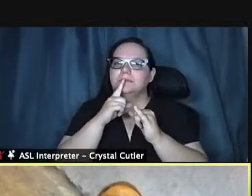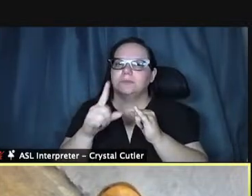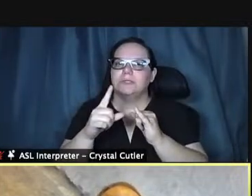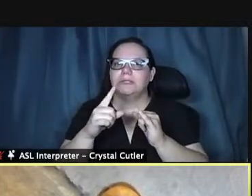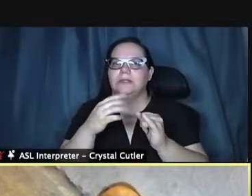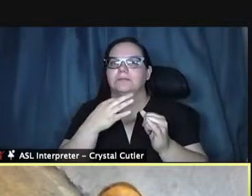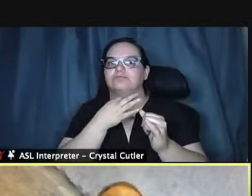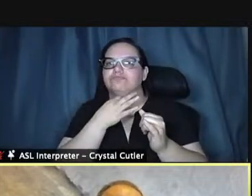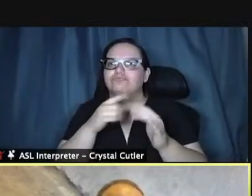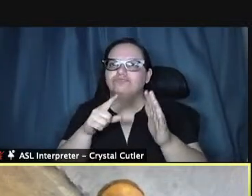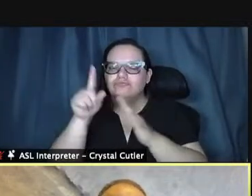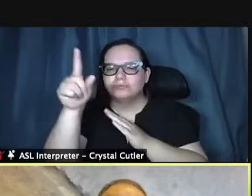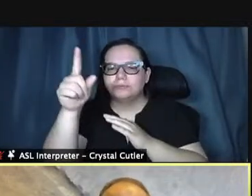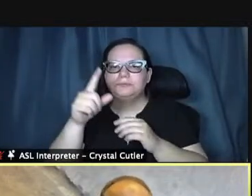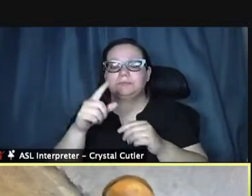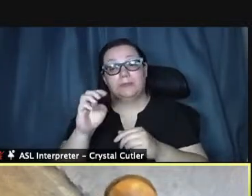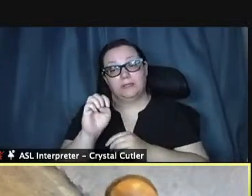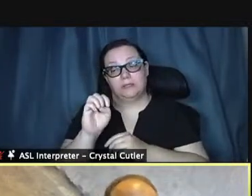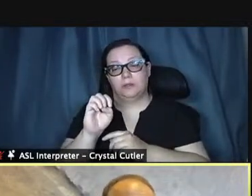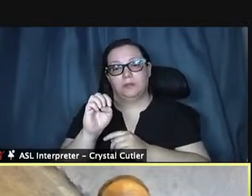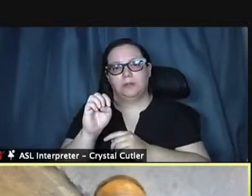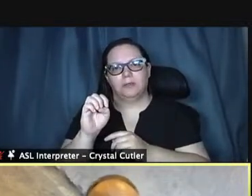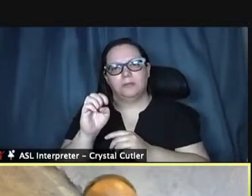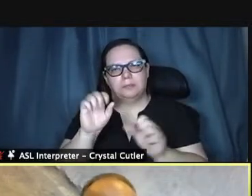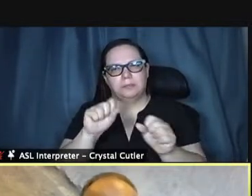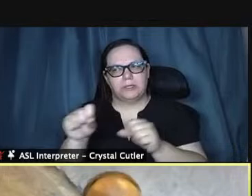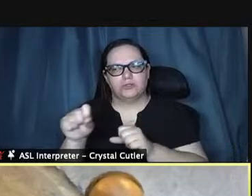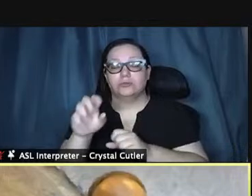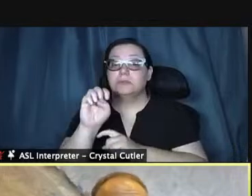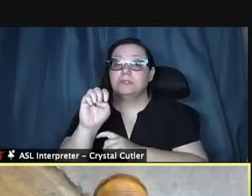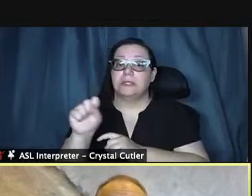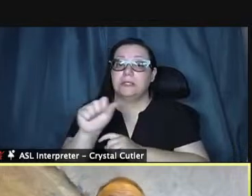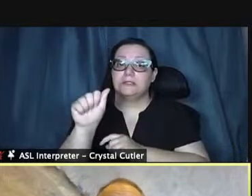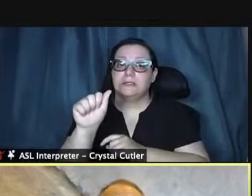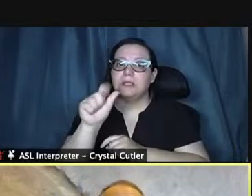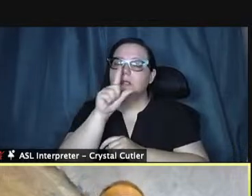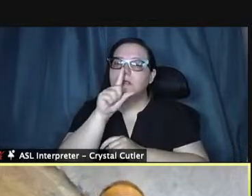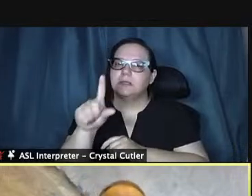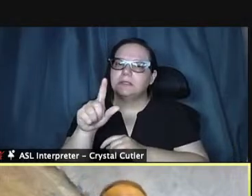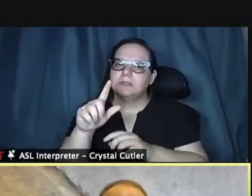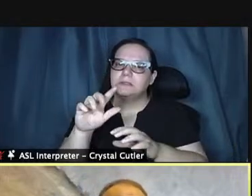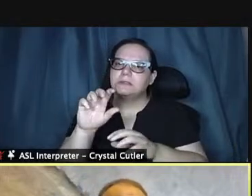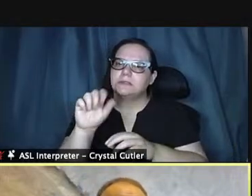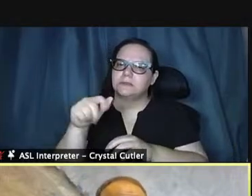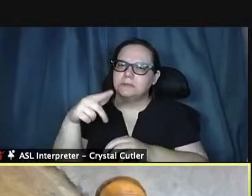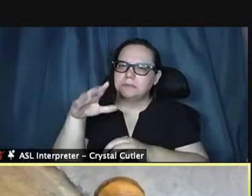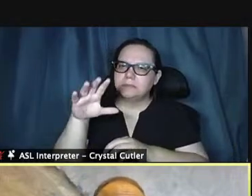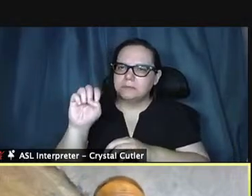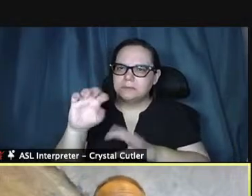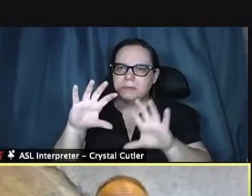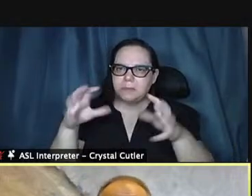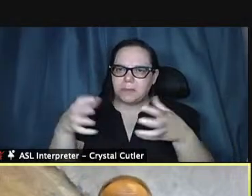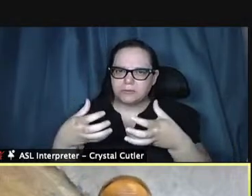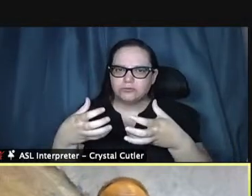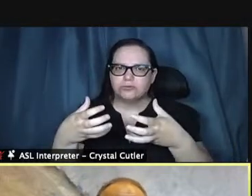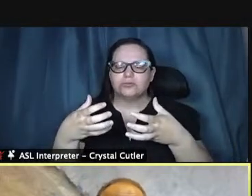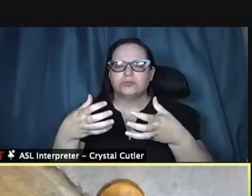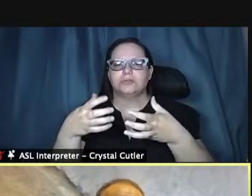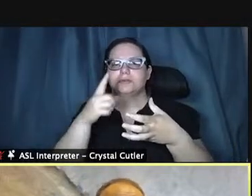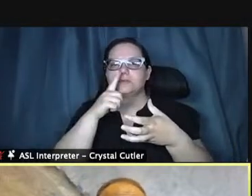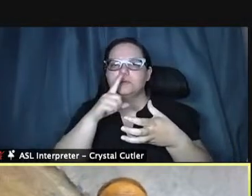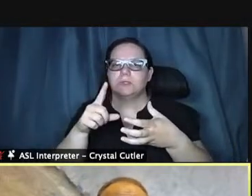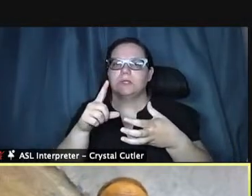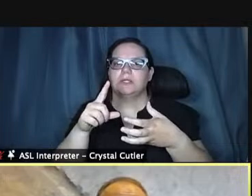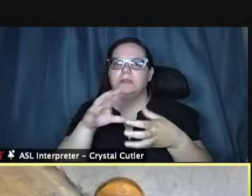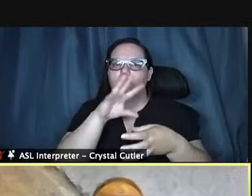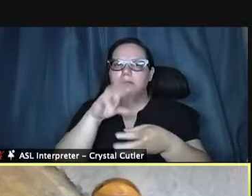Space Agency, is an organization of 22 countries working together. Actually 25 when you include the cooperating